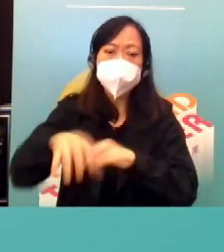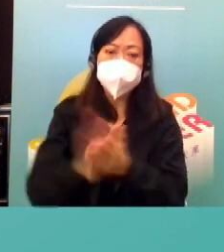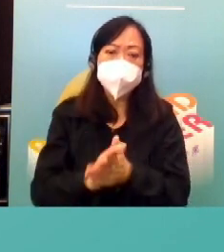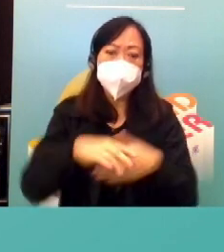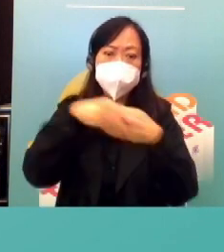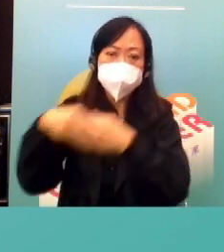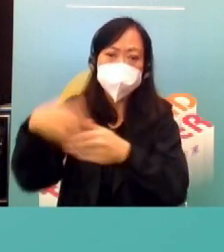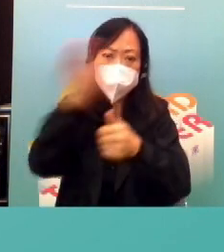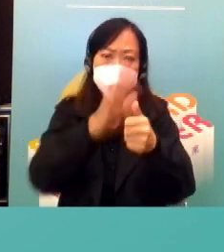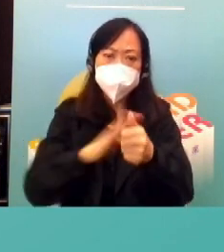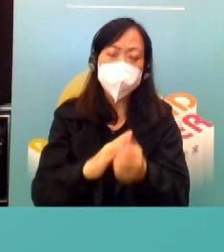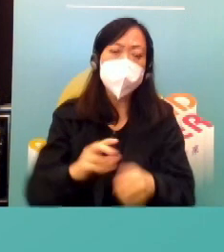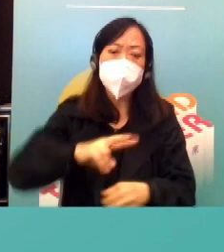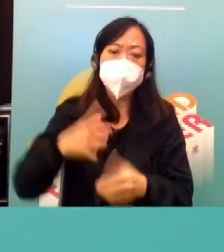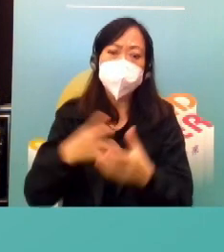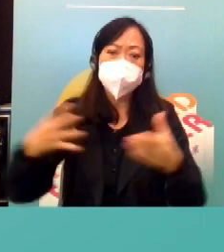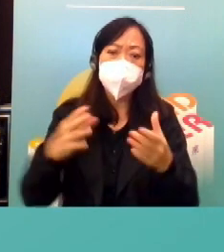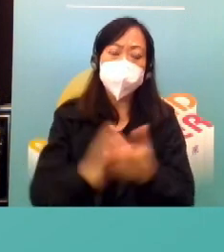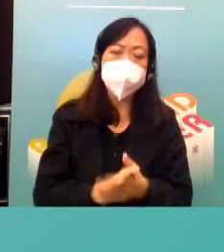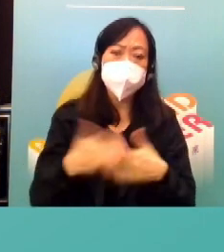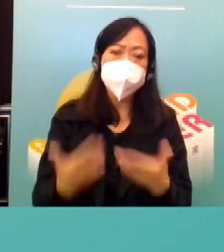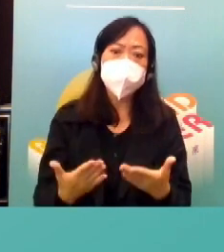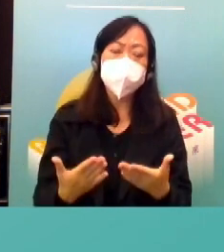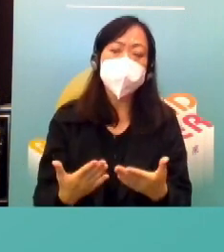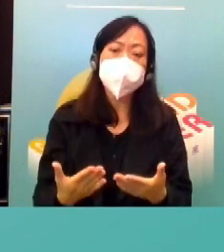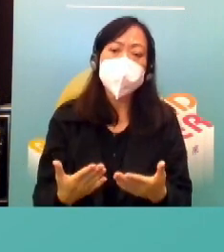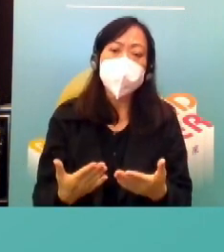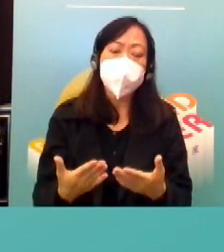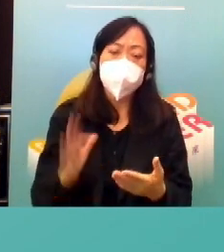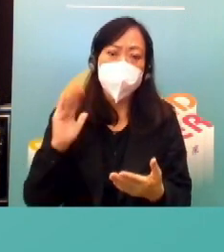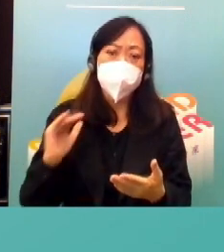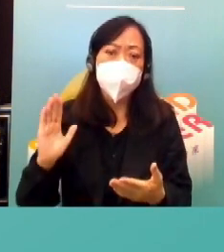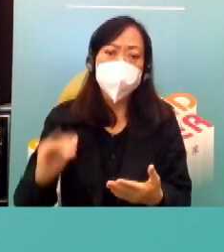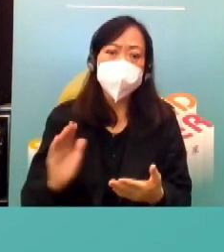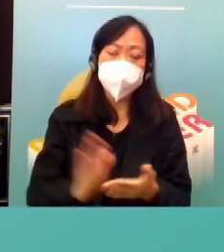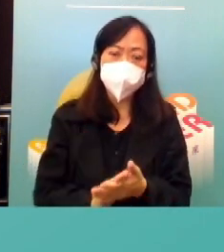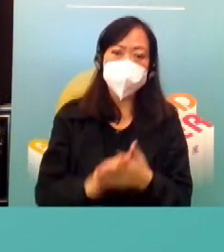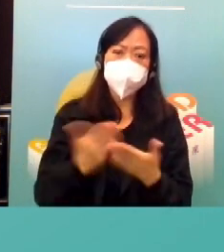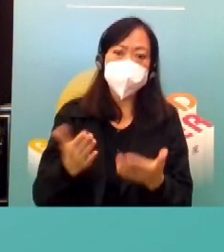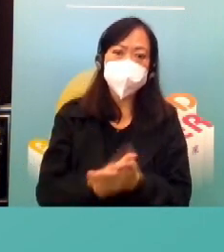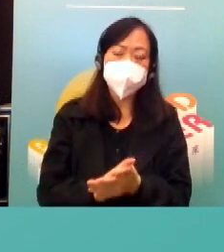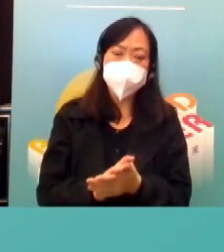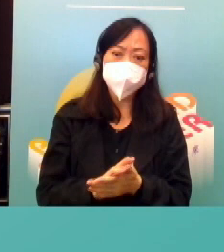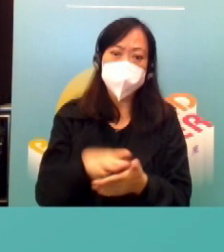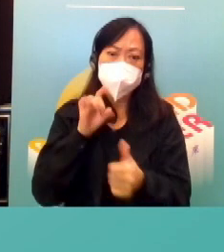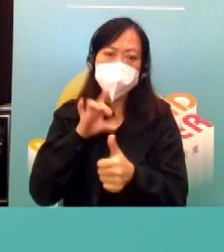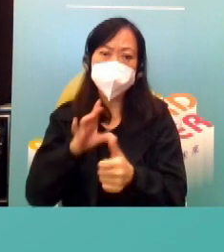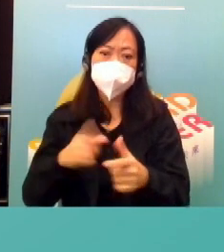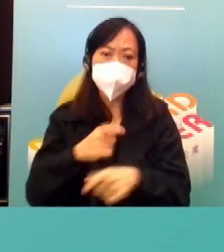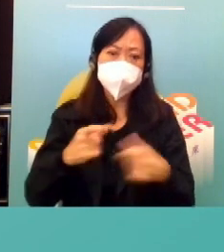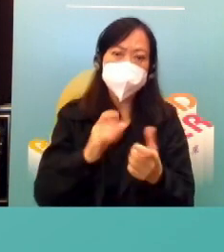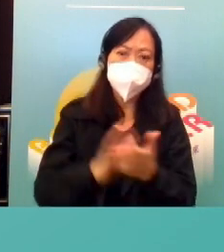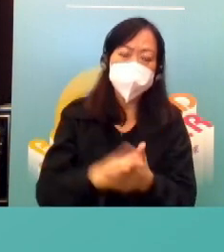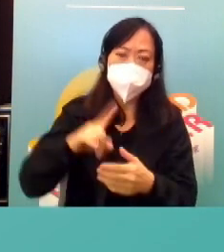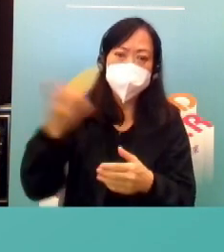and the competencies in other sectors, not just in the private sector alone or in the public sector alone. So this is why we think PPP may